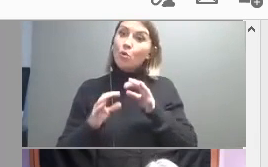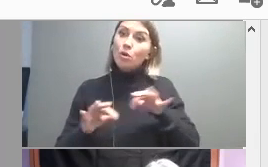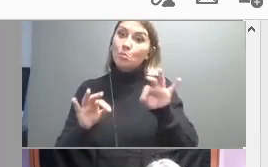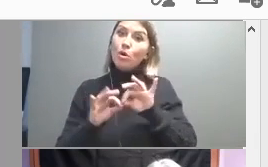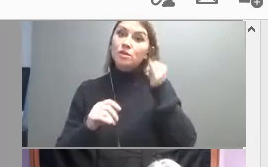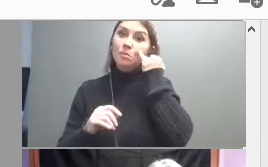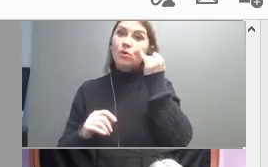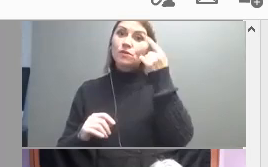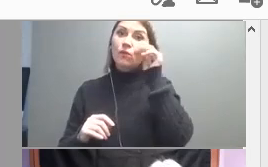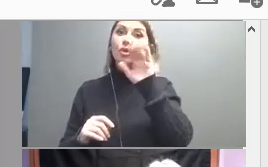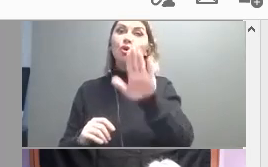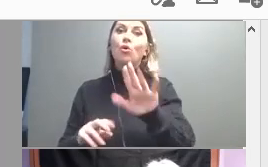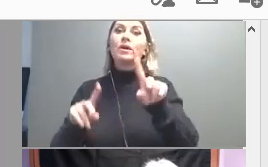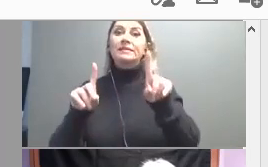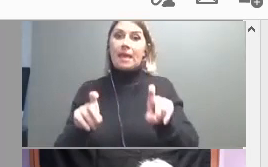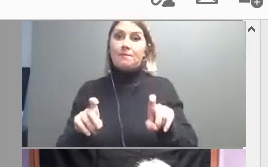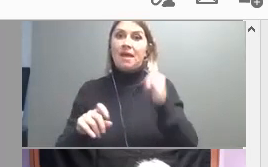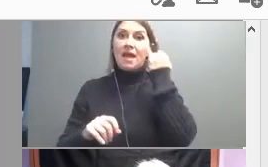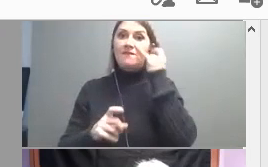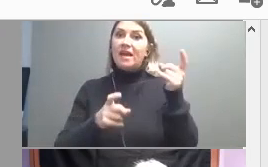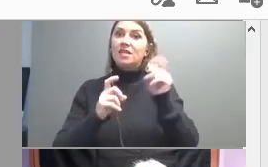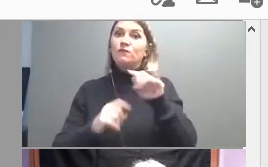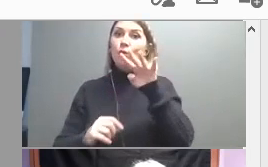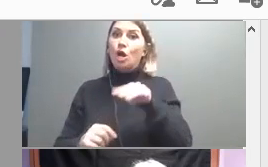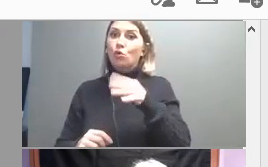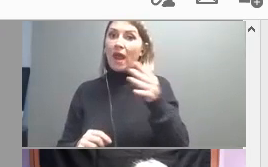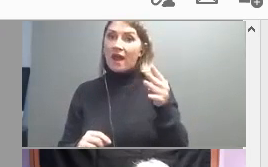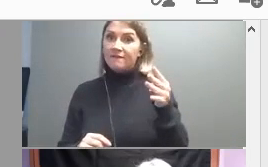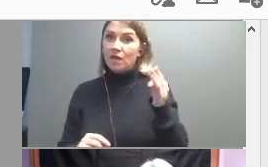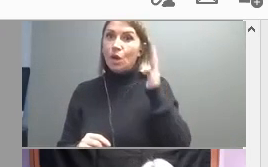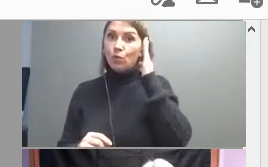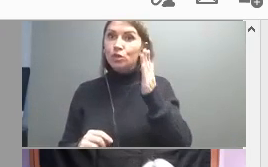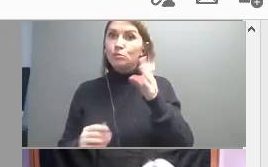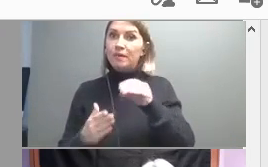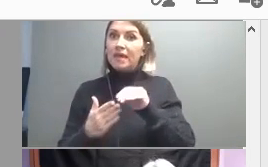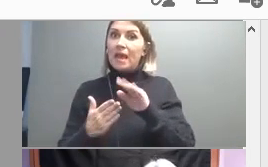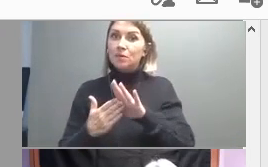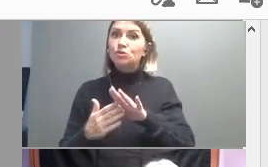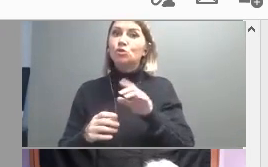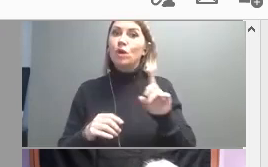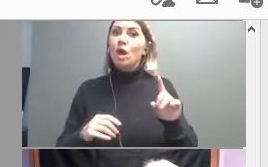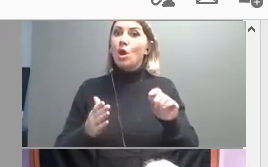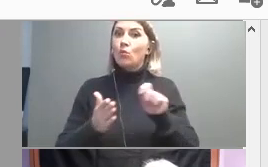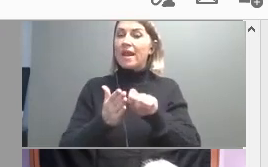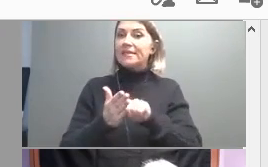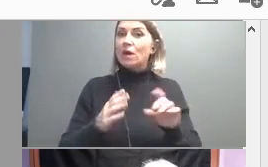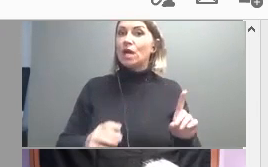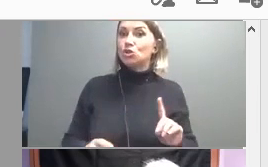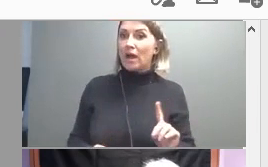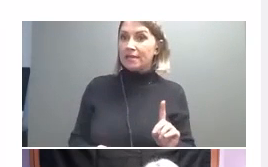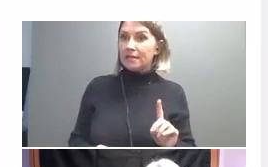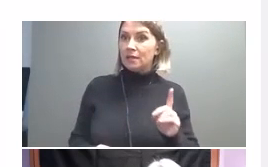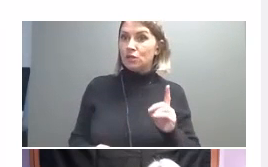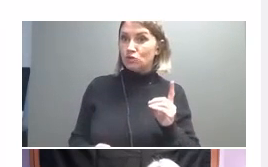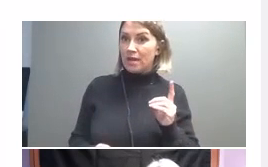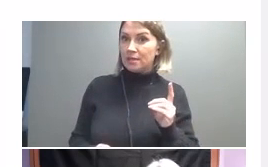your exam, if I give you a graph, would you be able to write down a dry run code as we looked at right now?